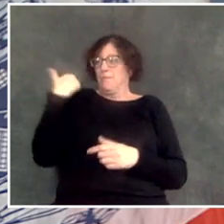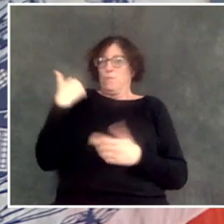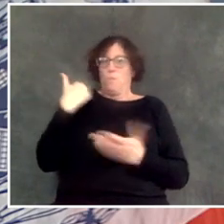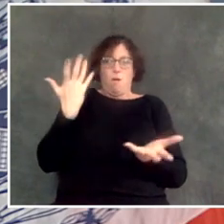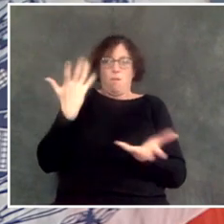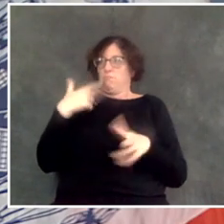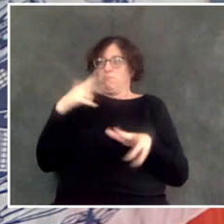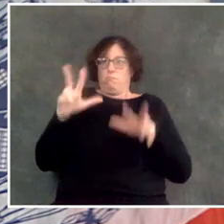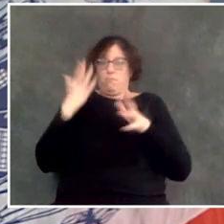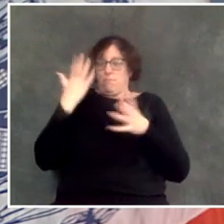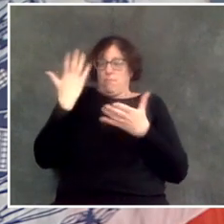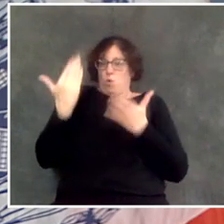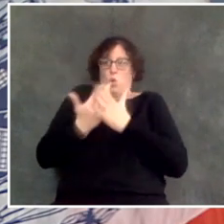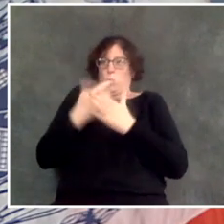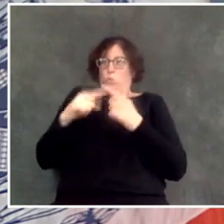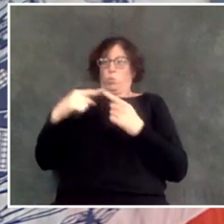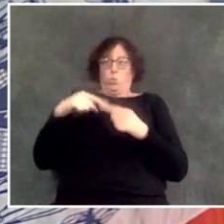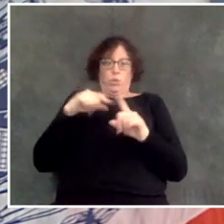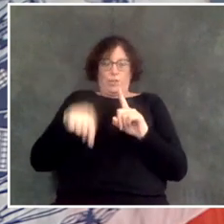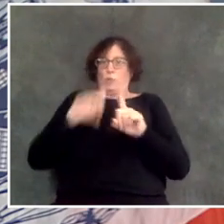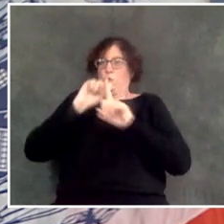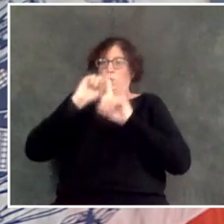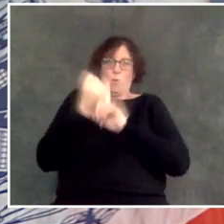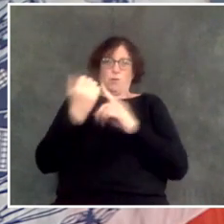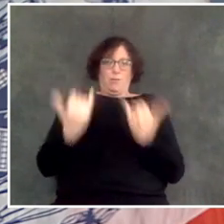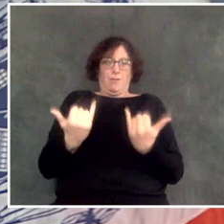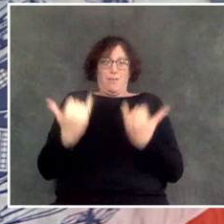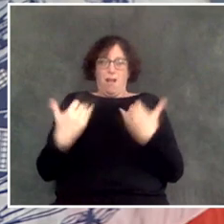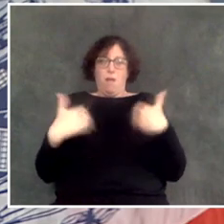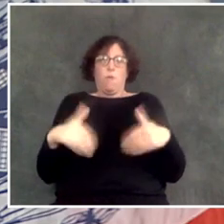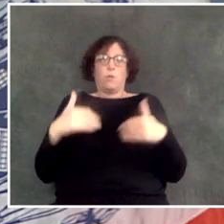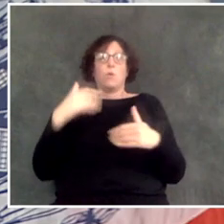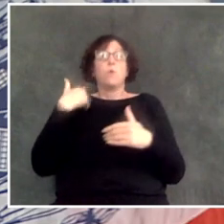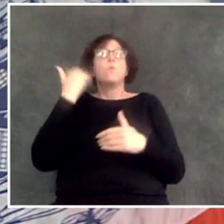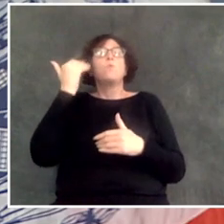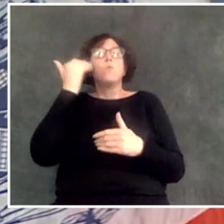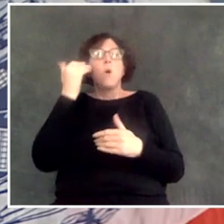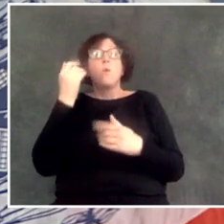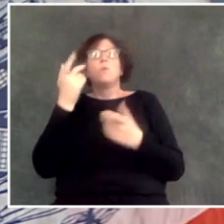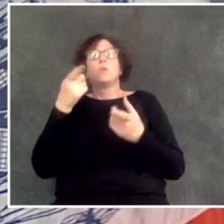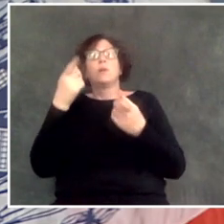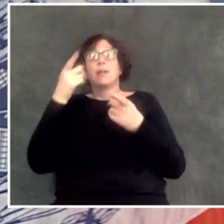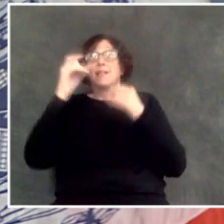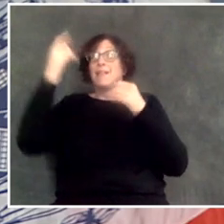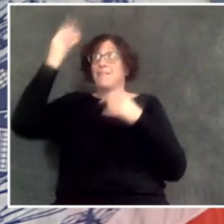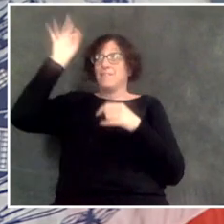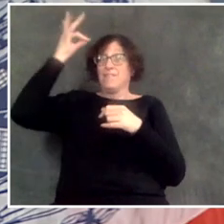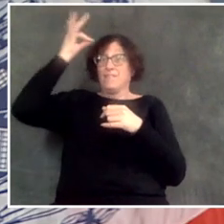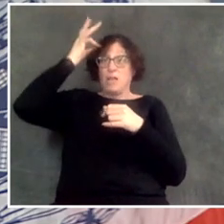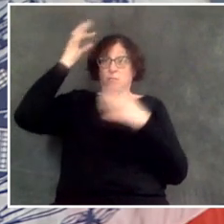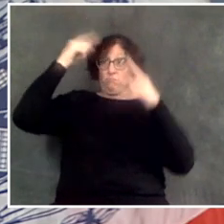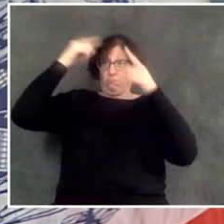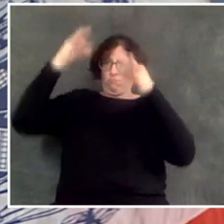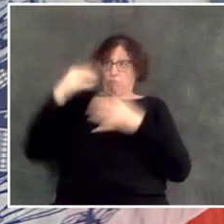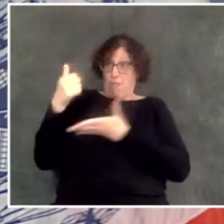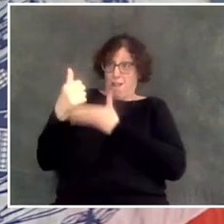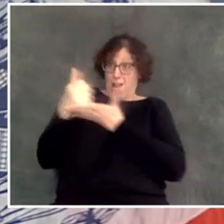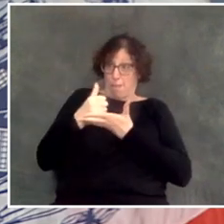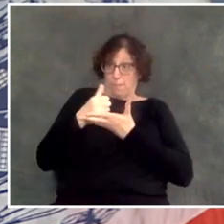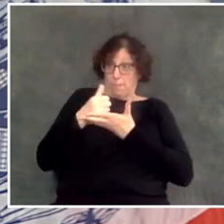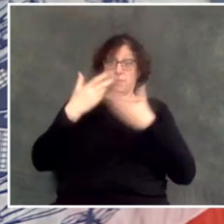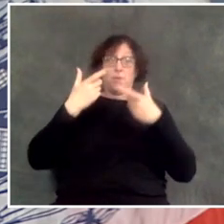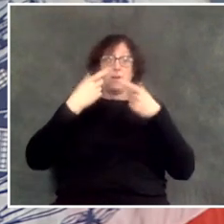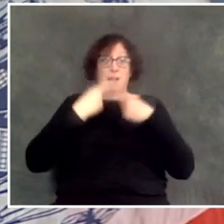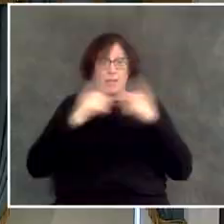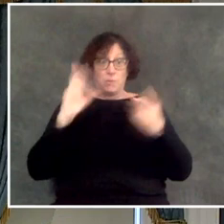actually align in real time. And again, when our crisis is over, then moving those folks on to where they're needed most. Next,